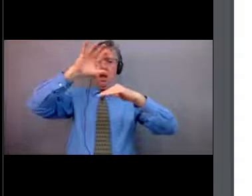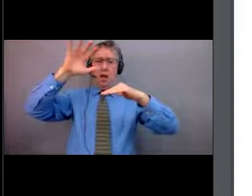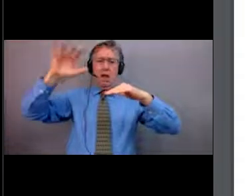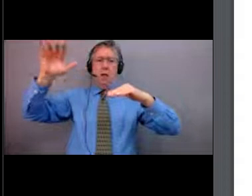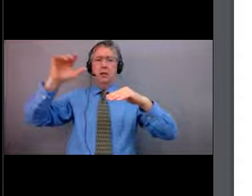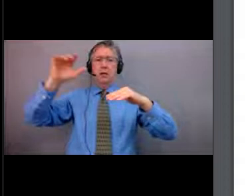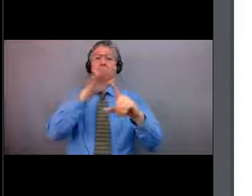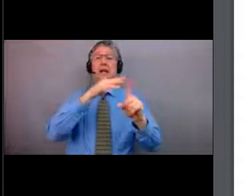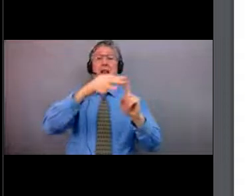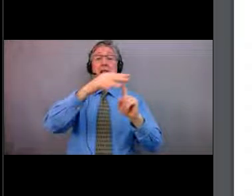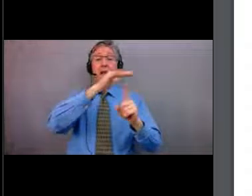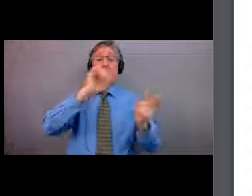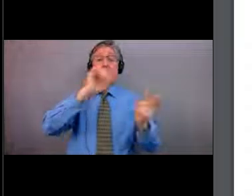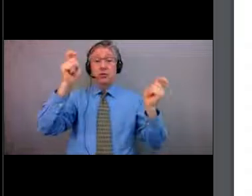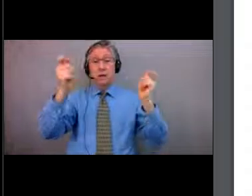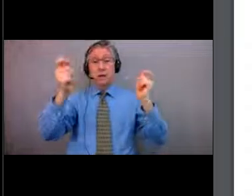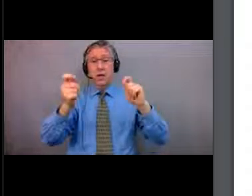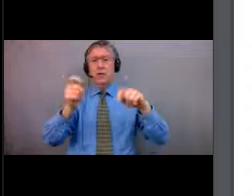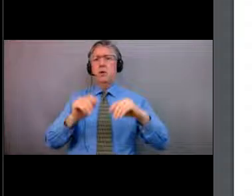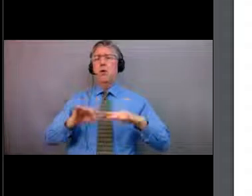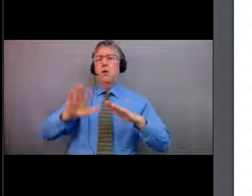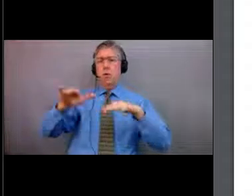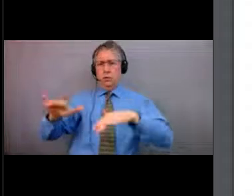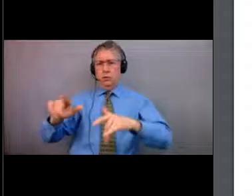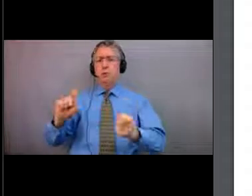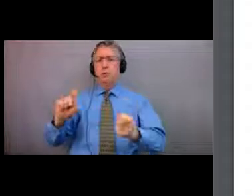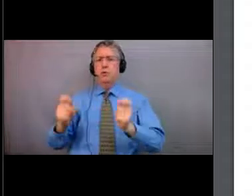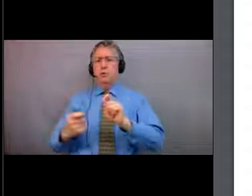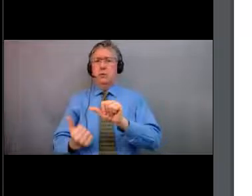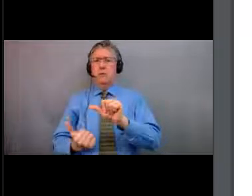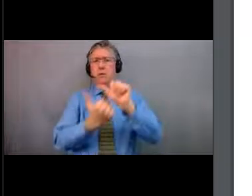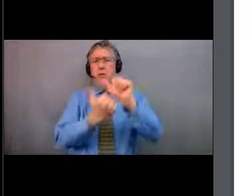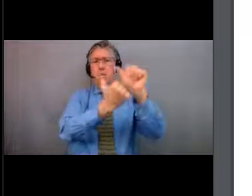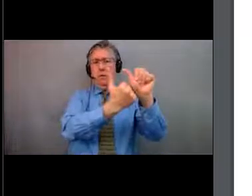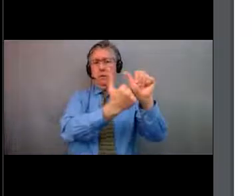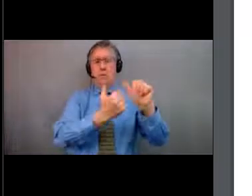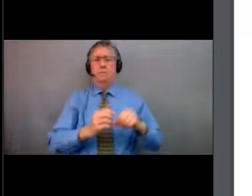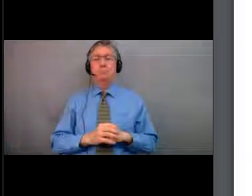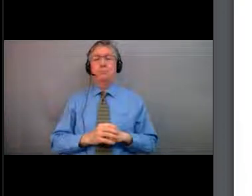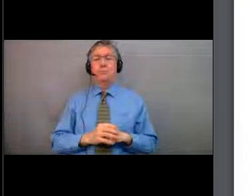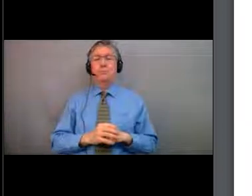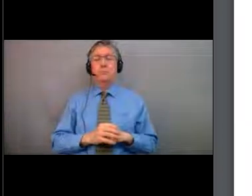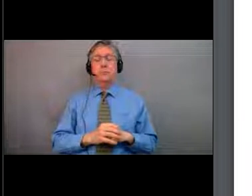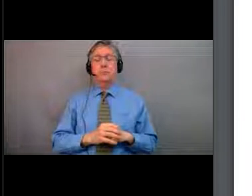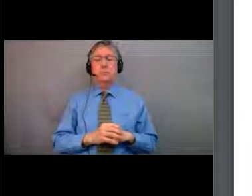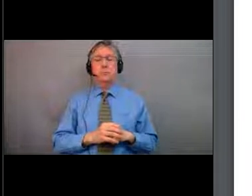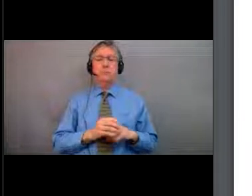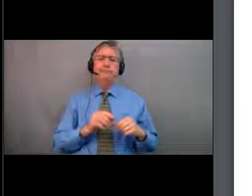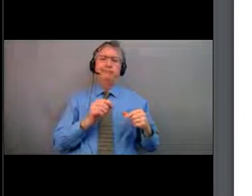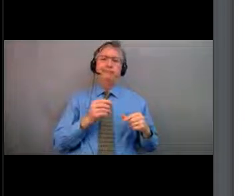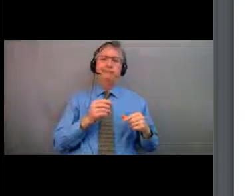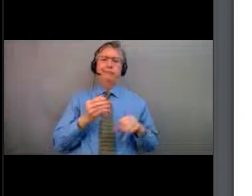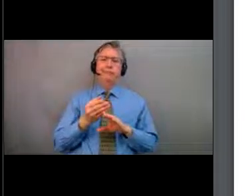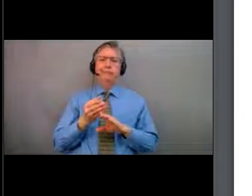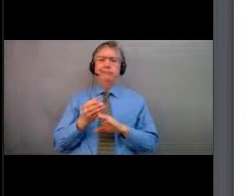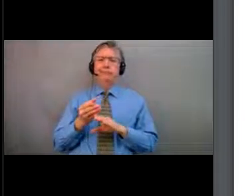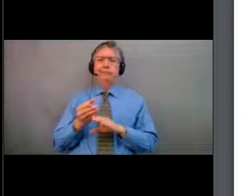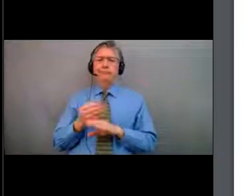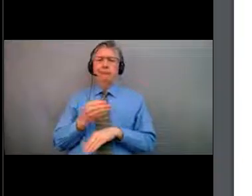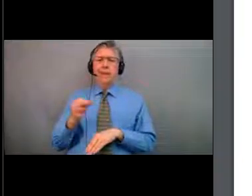ocean responds quickly. In the 1990s, we found that there was a very